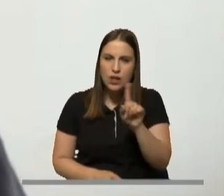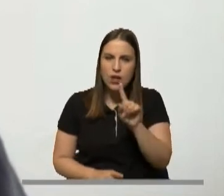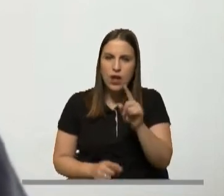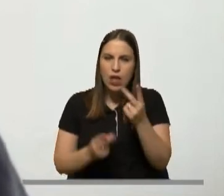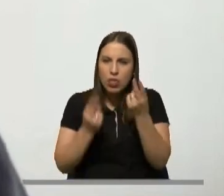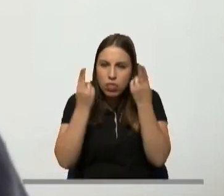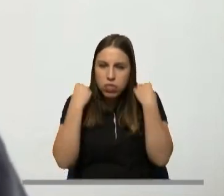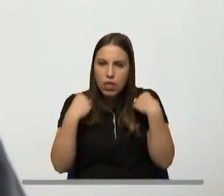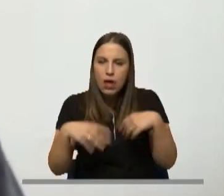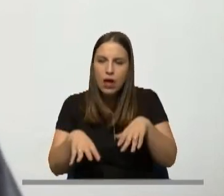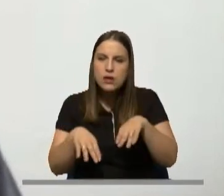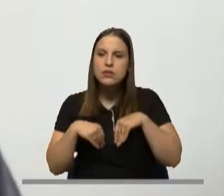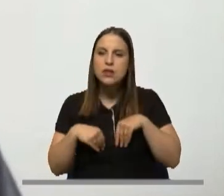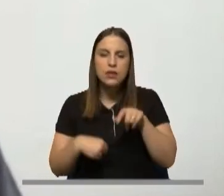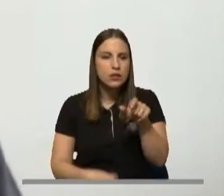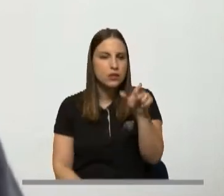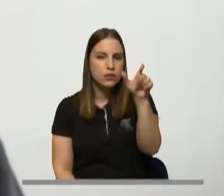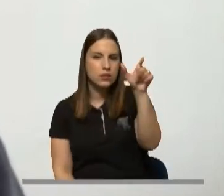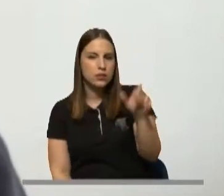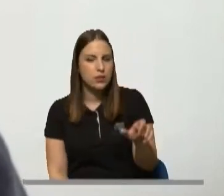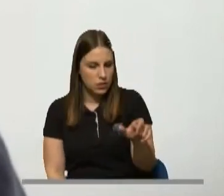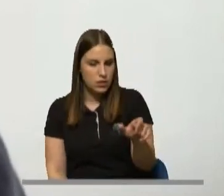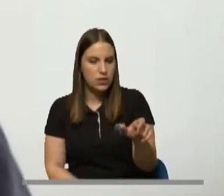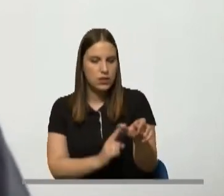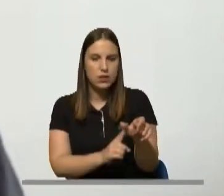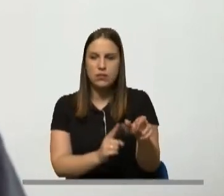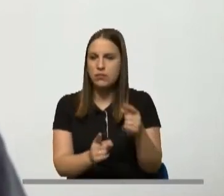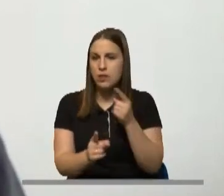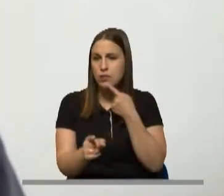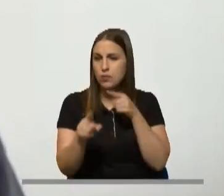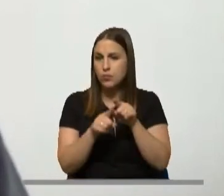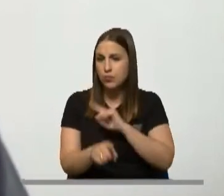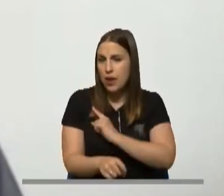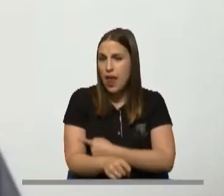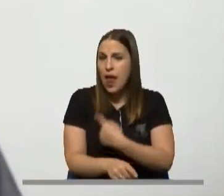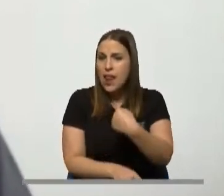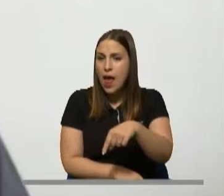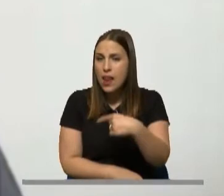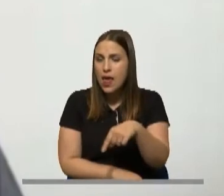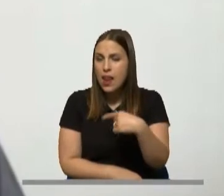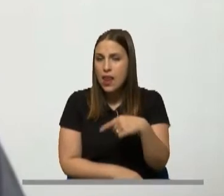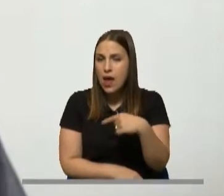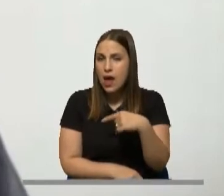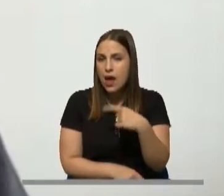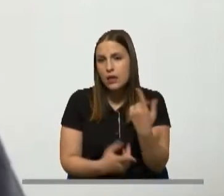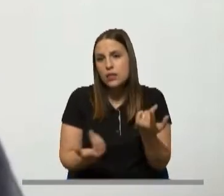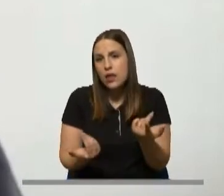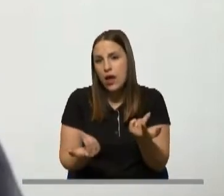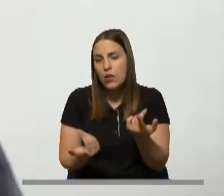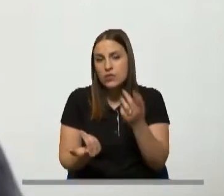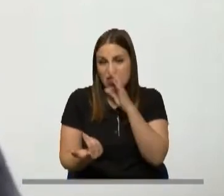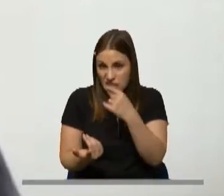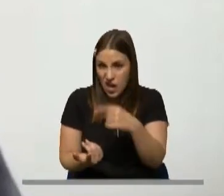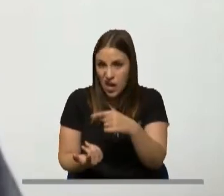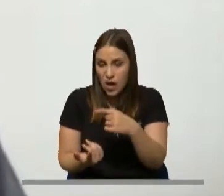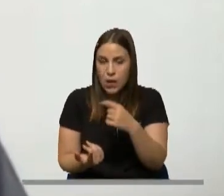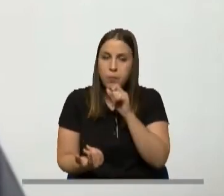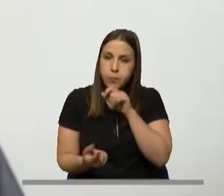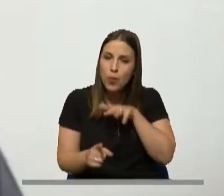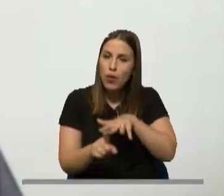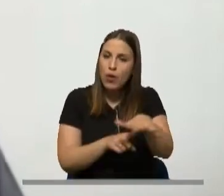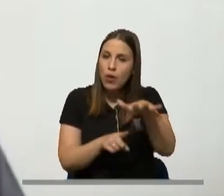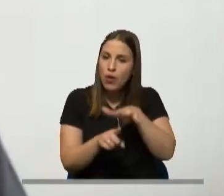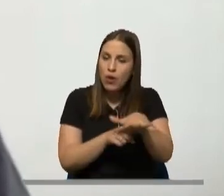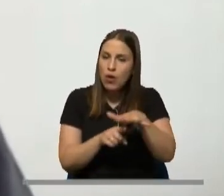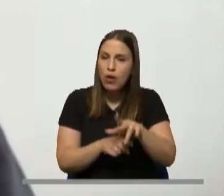that someone wields undisputed political power, then equally, when algorithmic